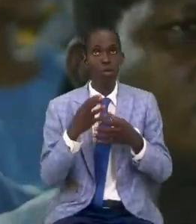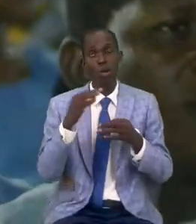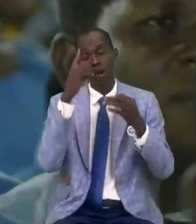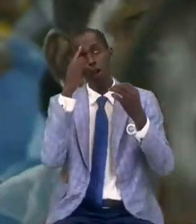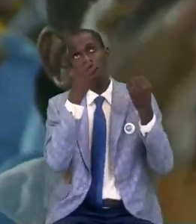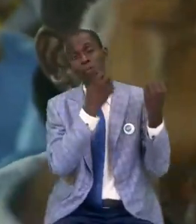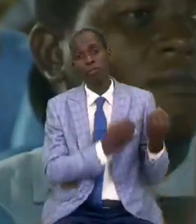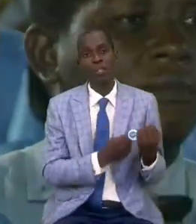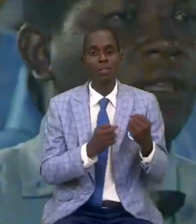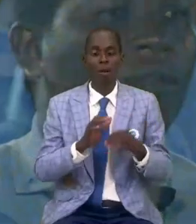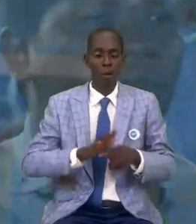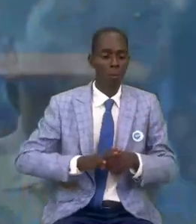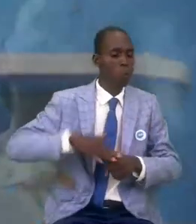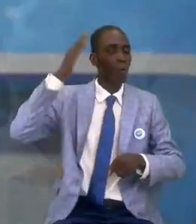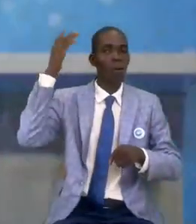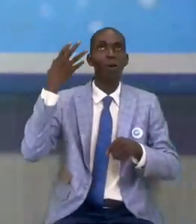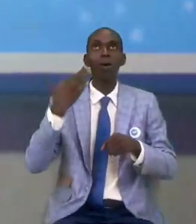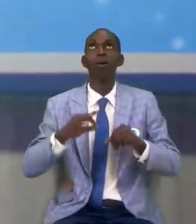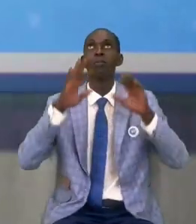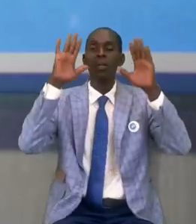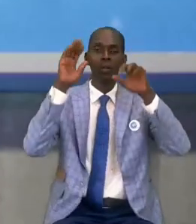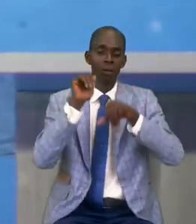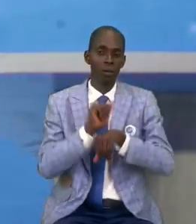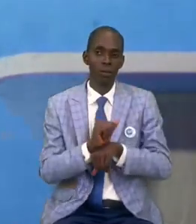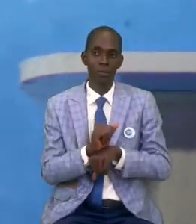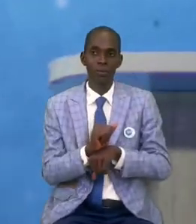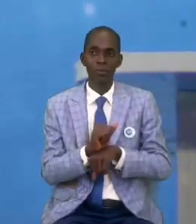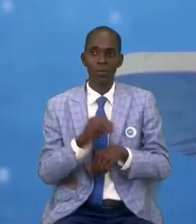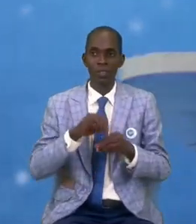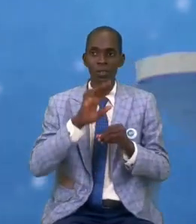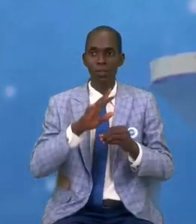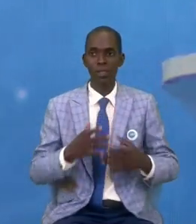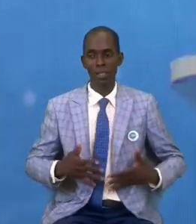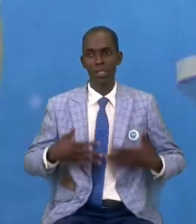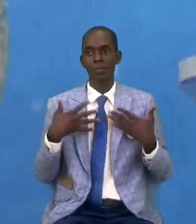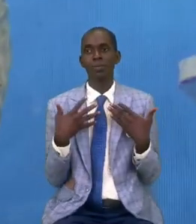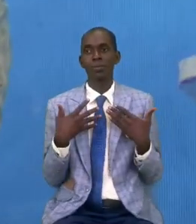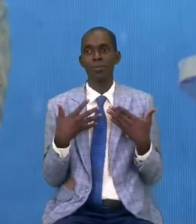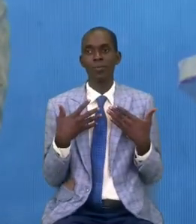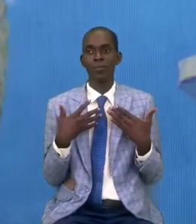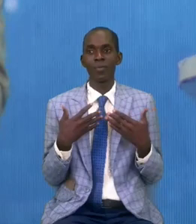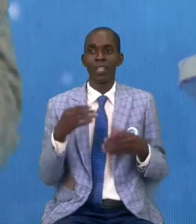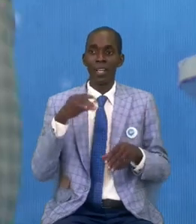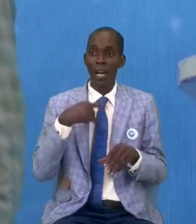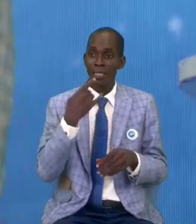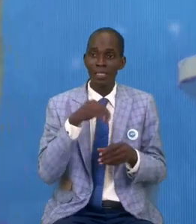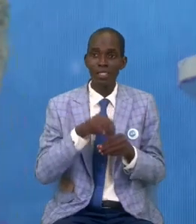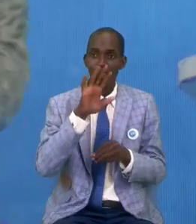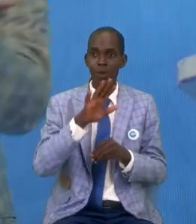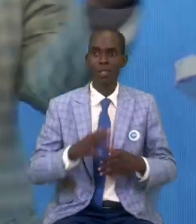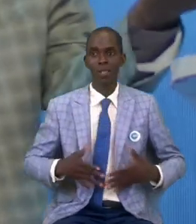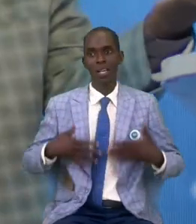Your life, I said in your life, your family, the